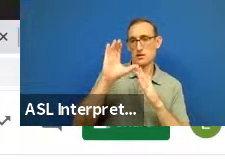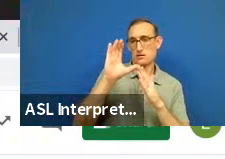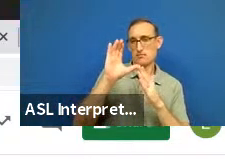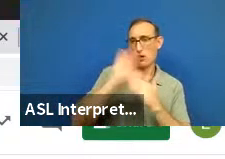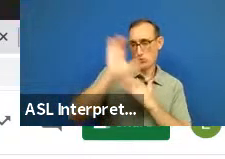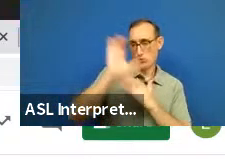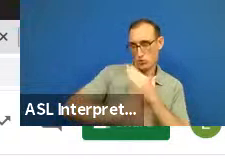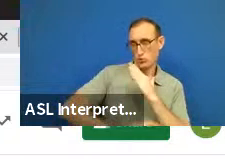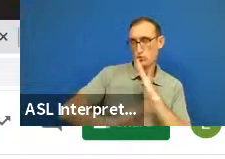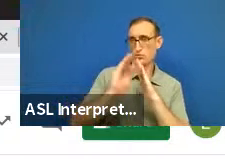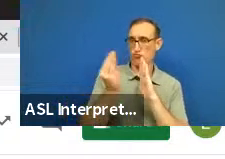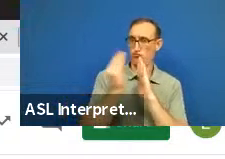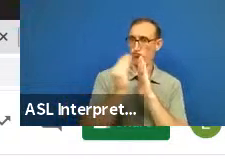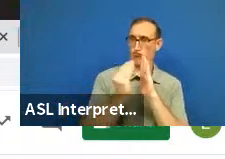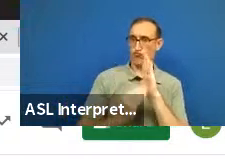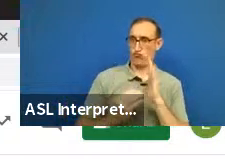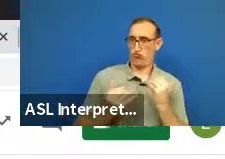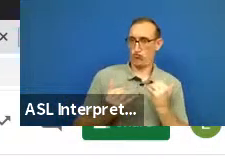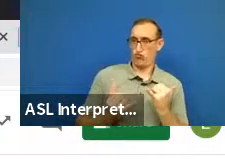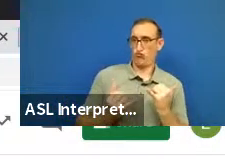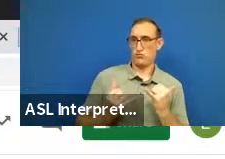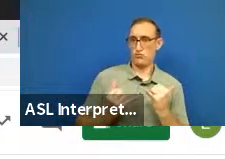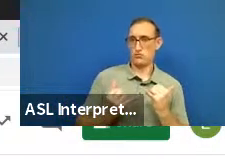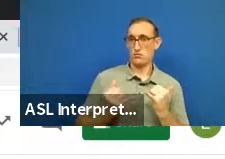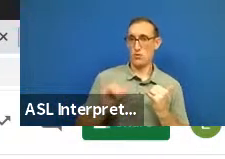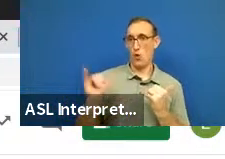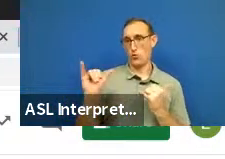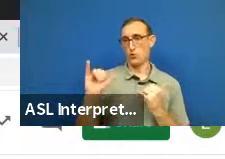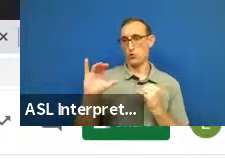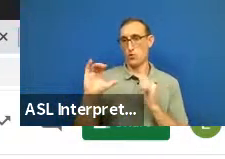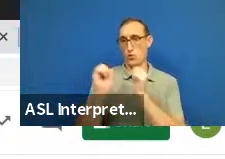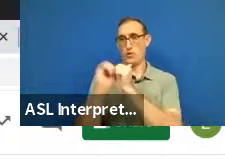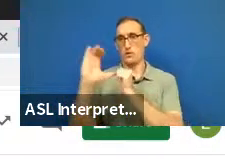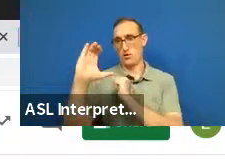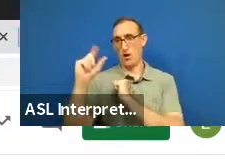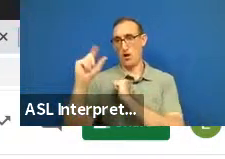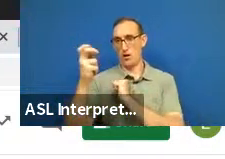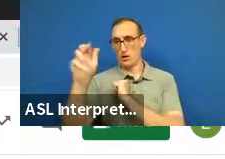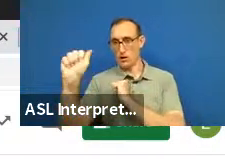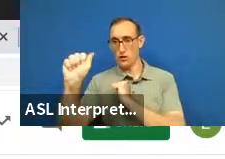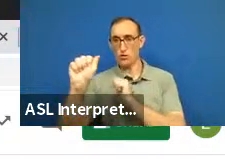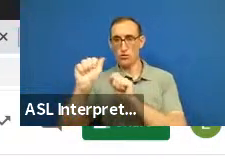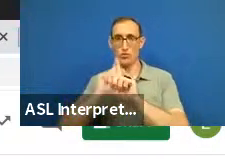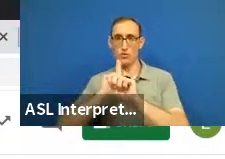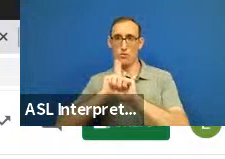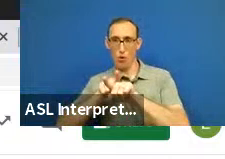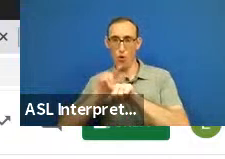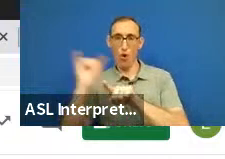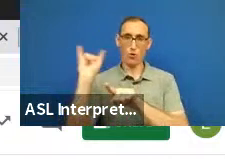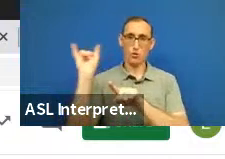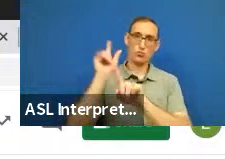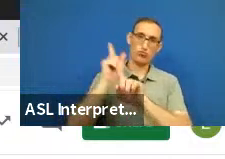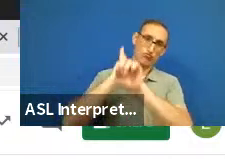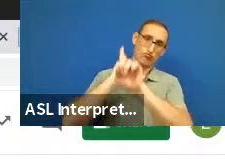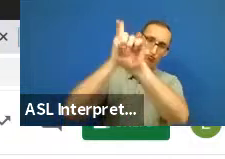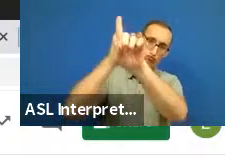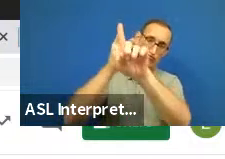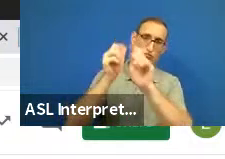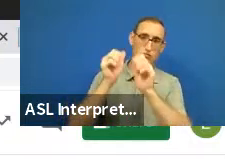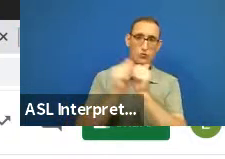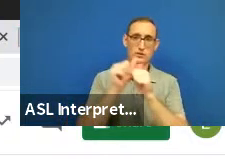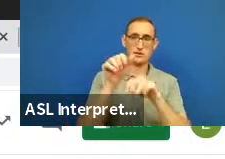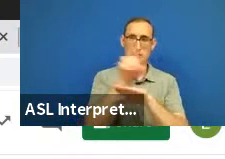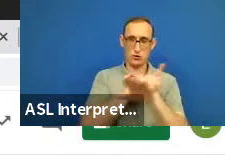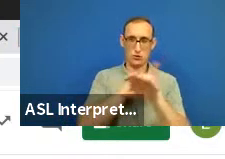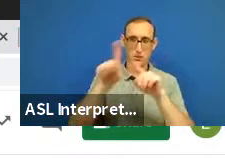also given where we are with like where the district is heading, right? As far as like strategic planning. I know there are some other topics that people have